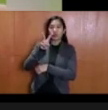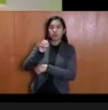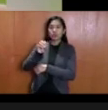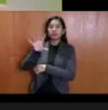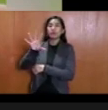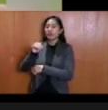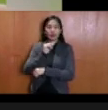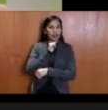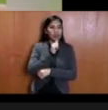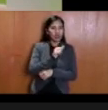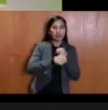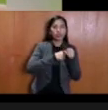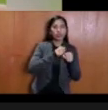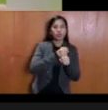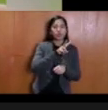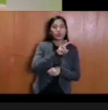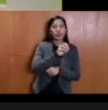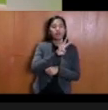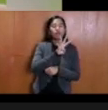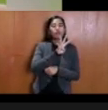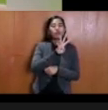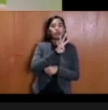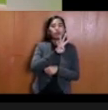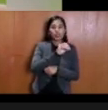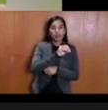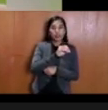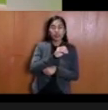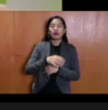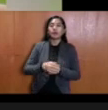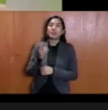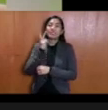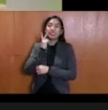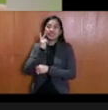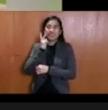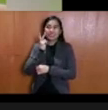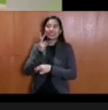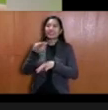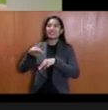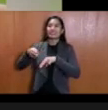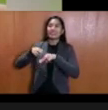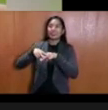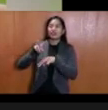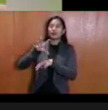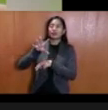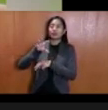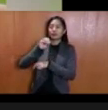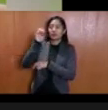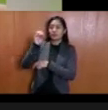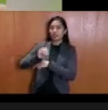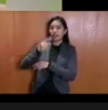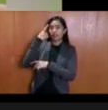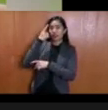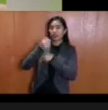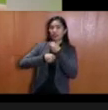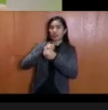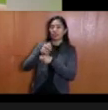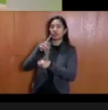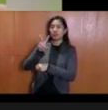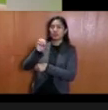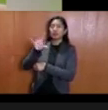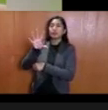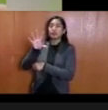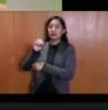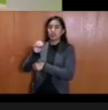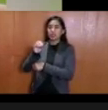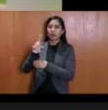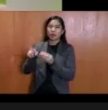2040, we're looking at greater than 50% renewable by 2050. And how to achieve that? That